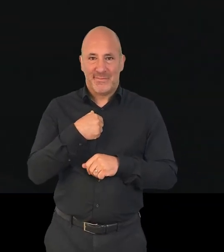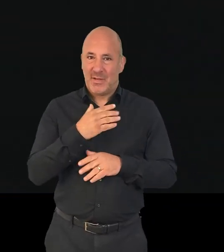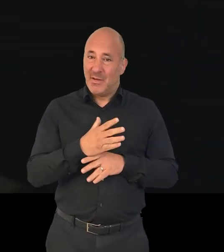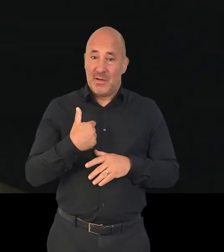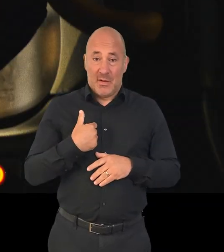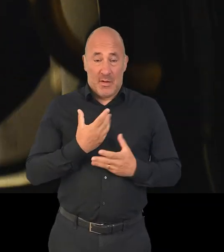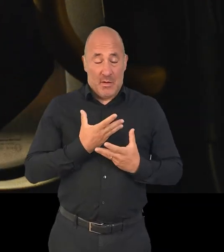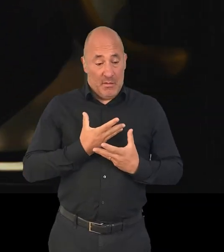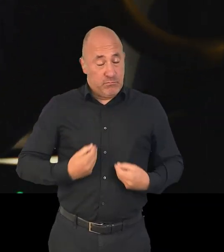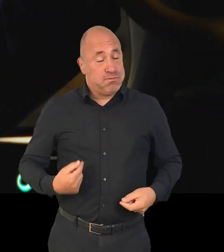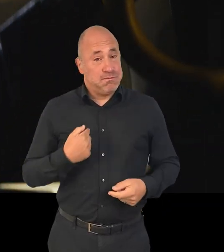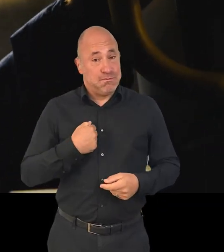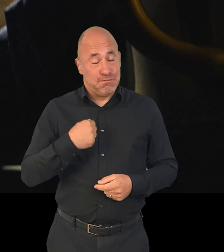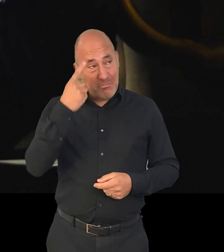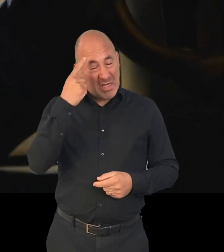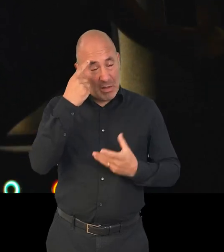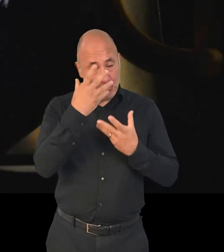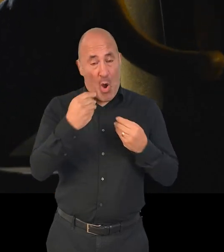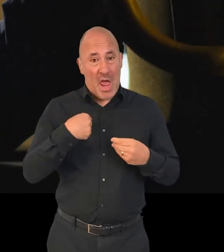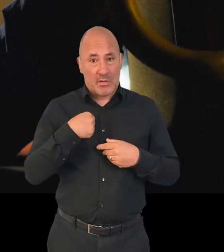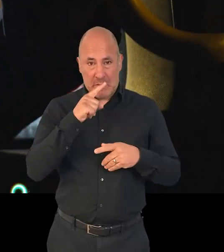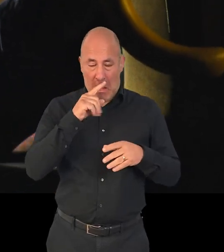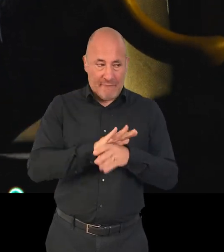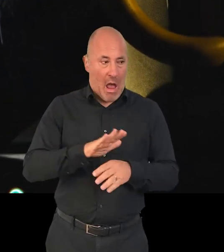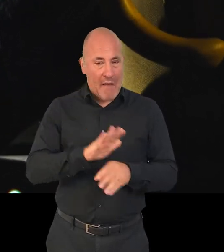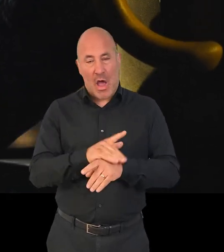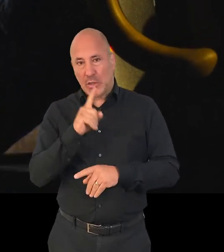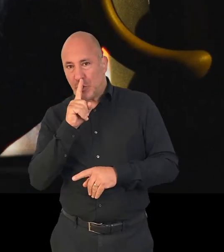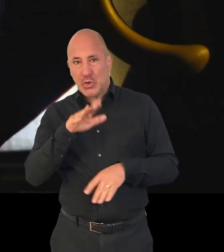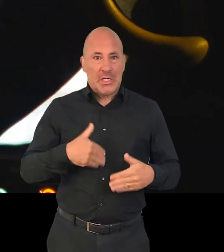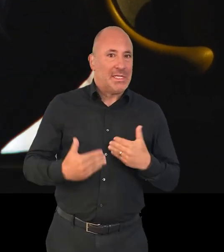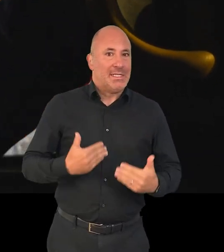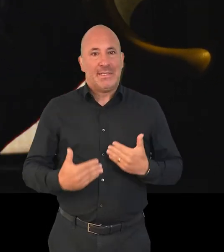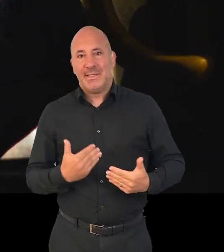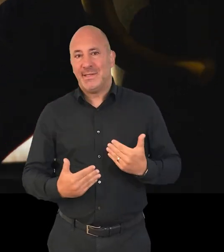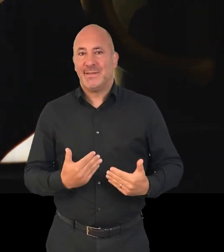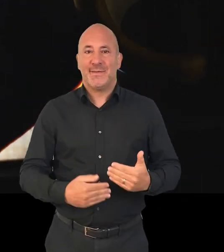I was in that mentally draining situation where I was hiding a part of myself again.